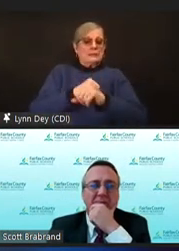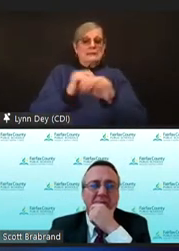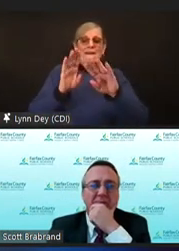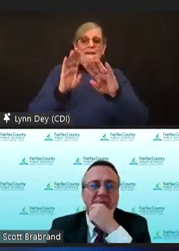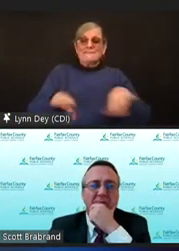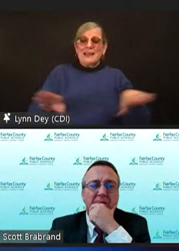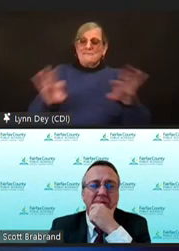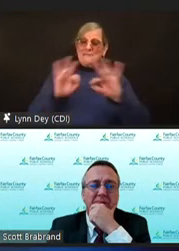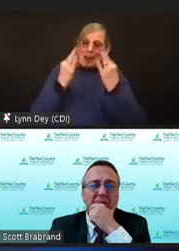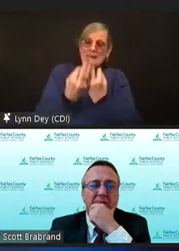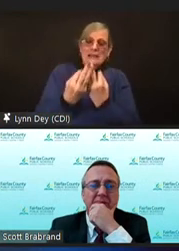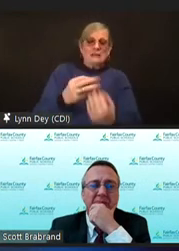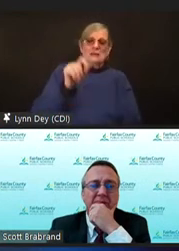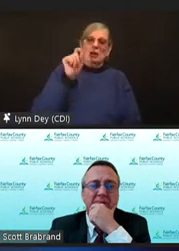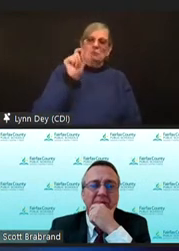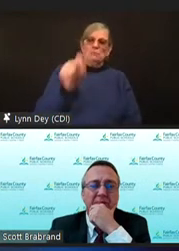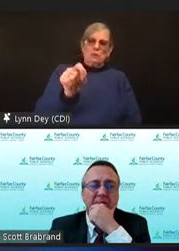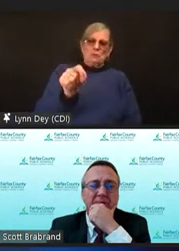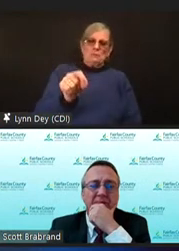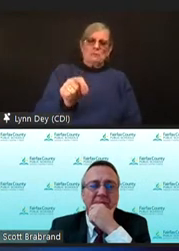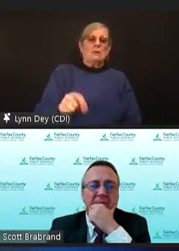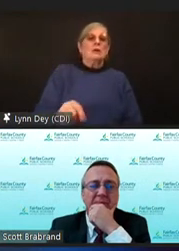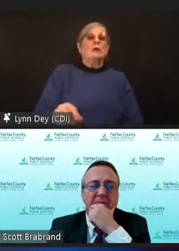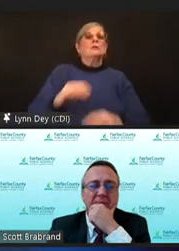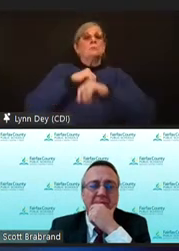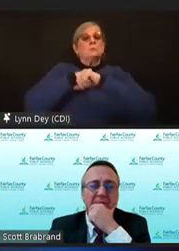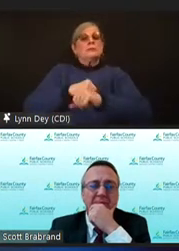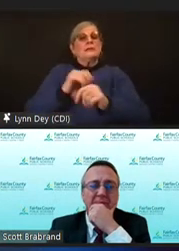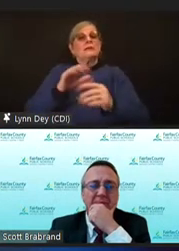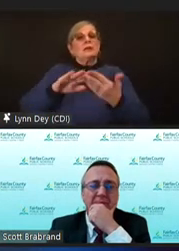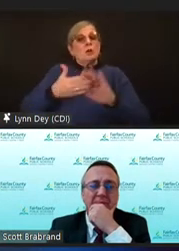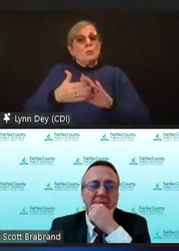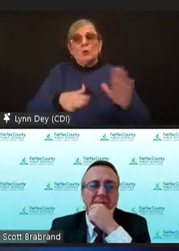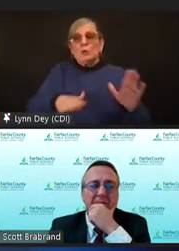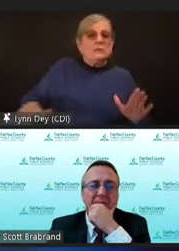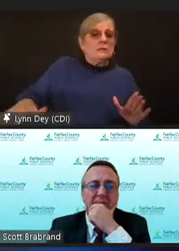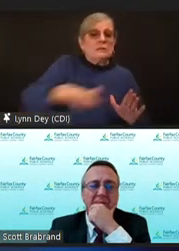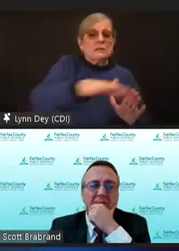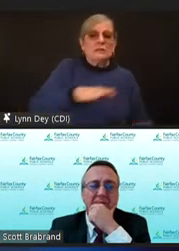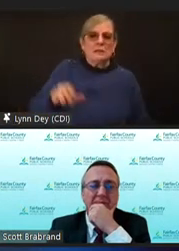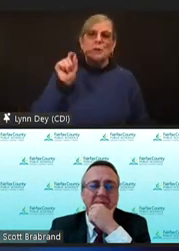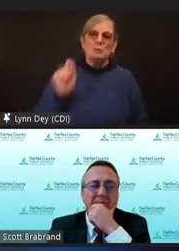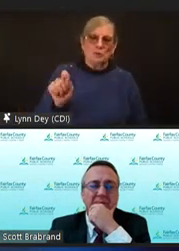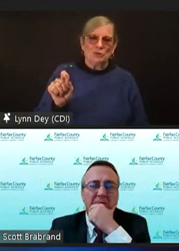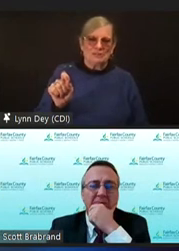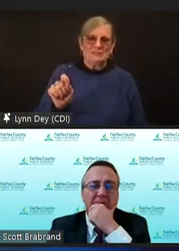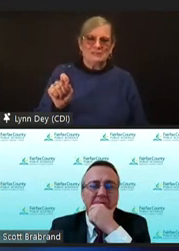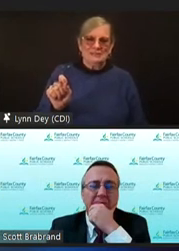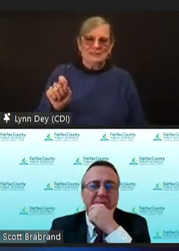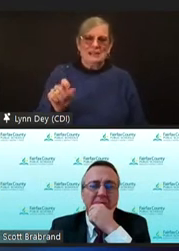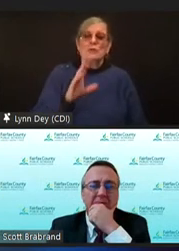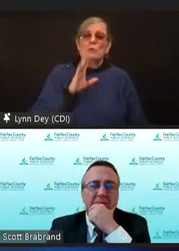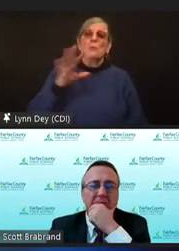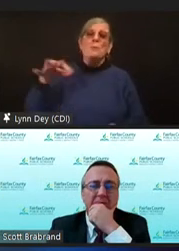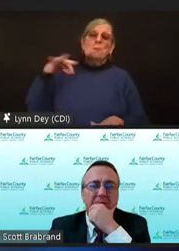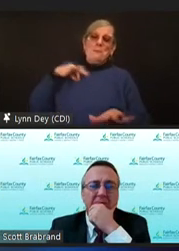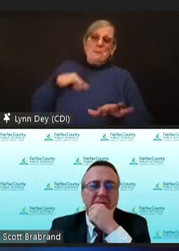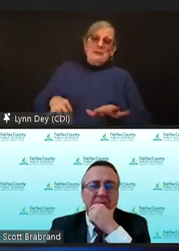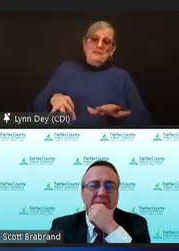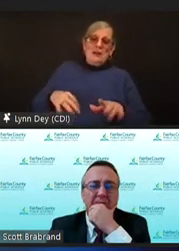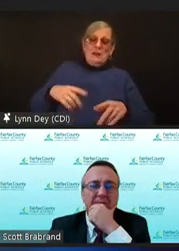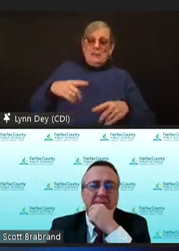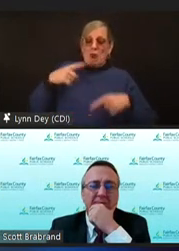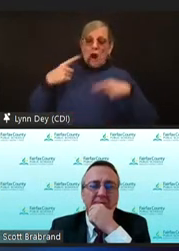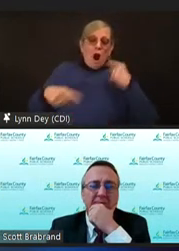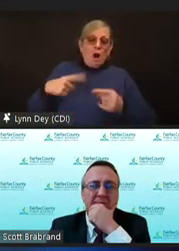is clear that there is a benefit to be had from wearing masks. And many can argue how much that benefit might be, what the material might be like,